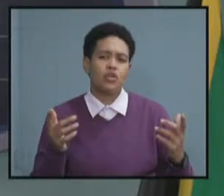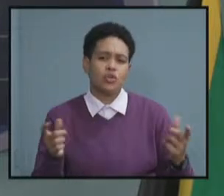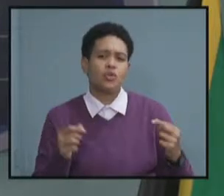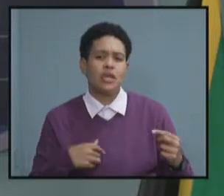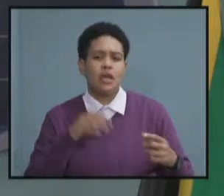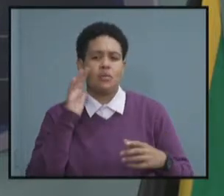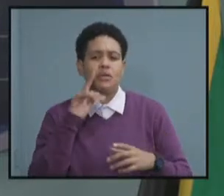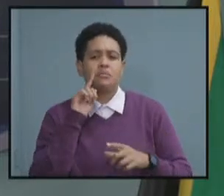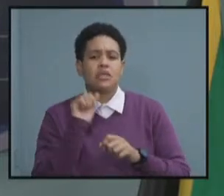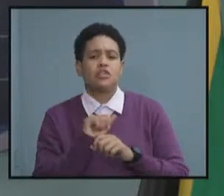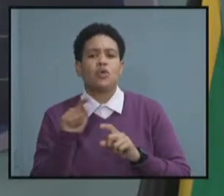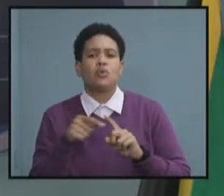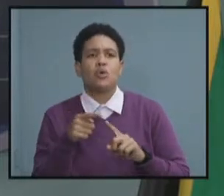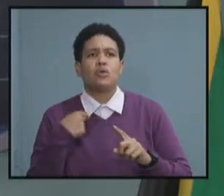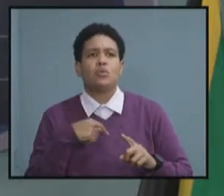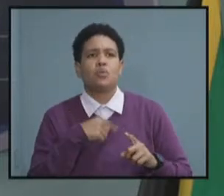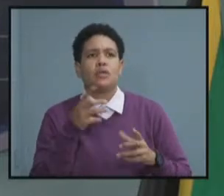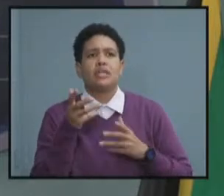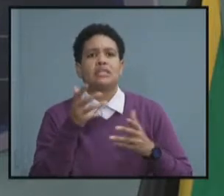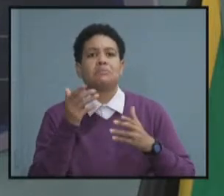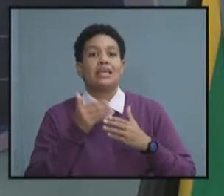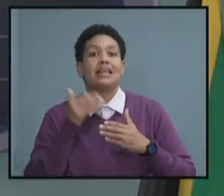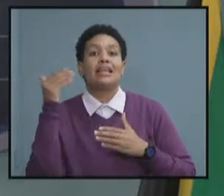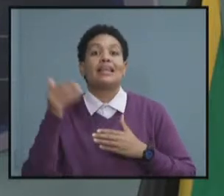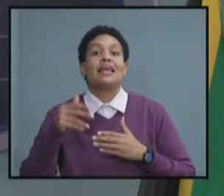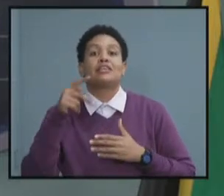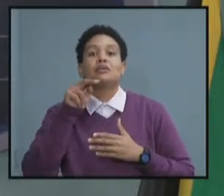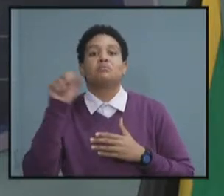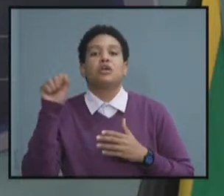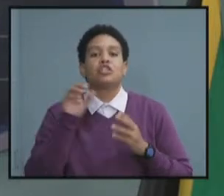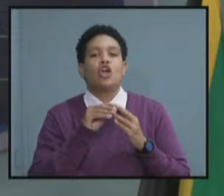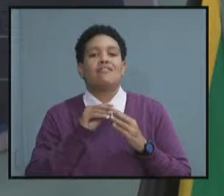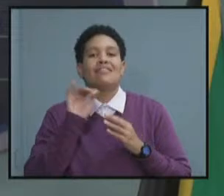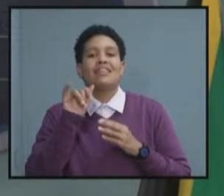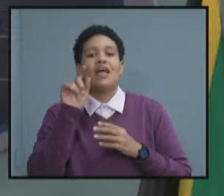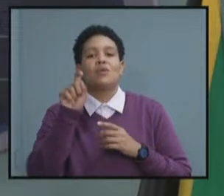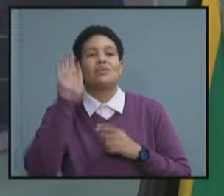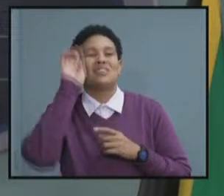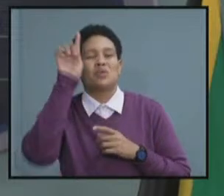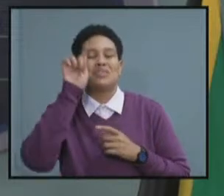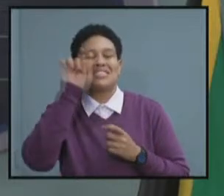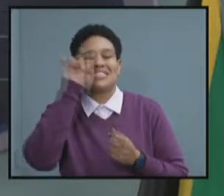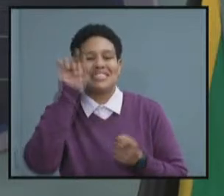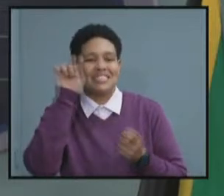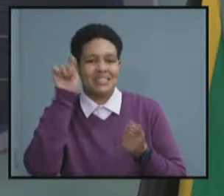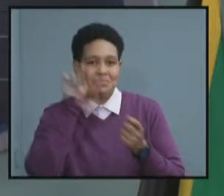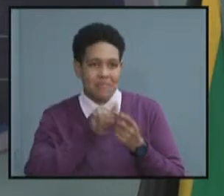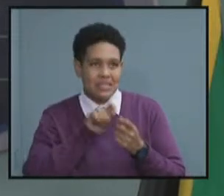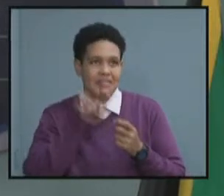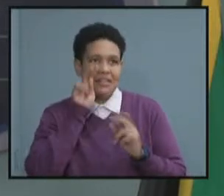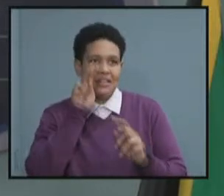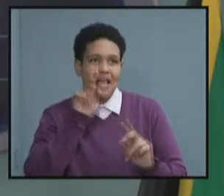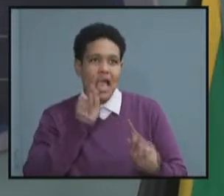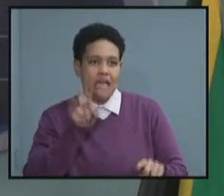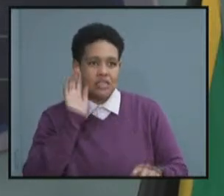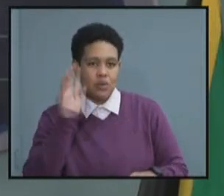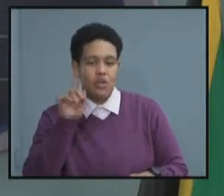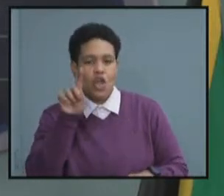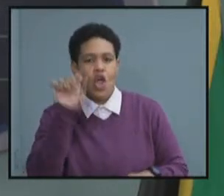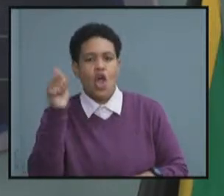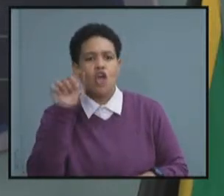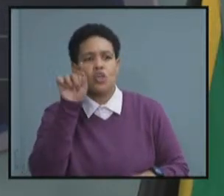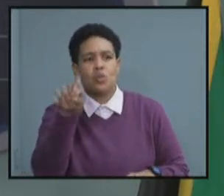will ensure that when we speak at the next press conference, that question will be specifically dealt with. Your